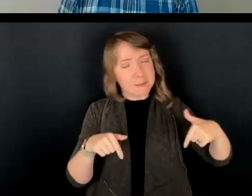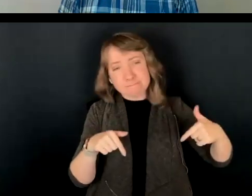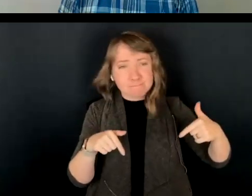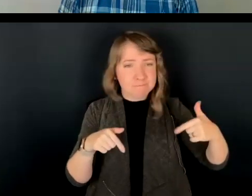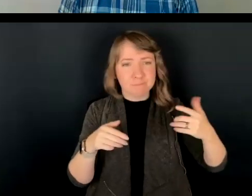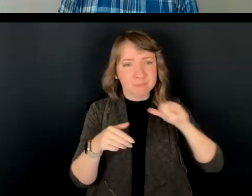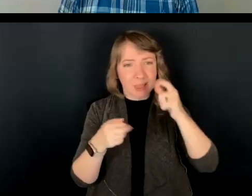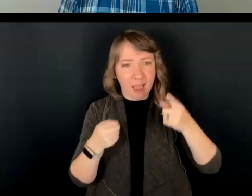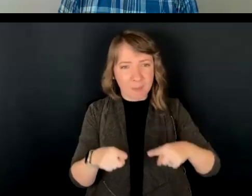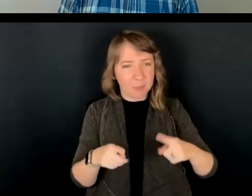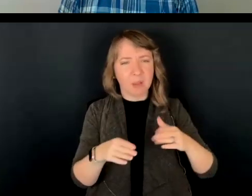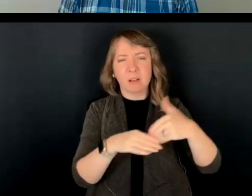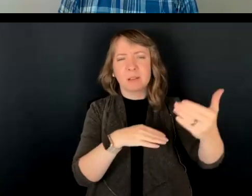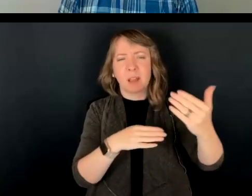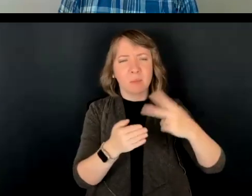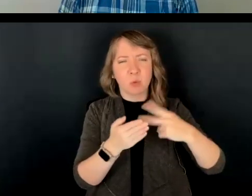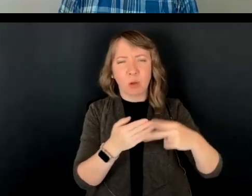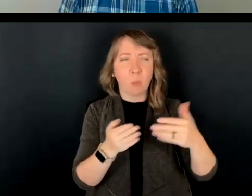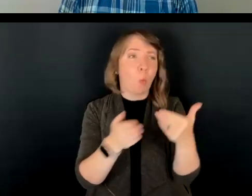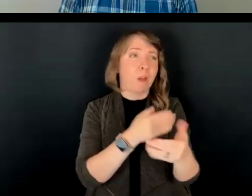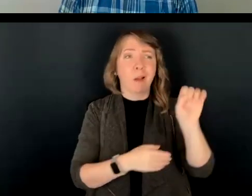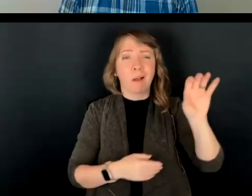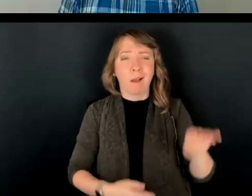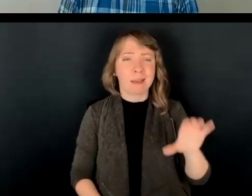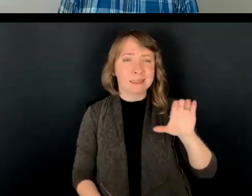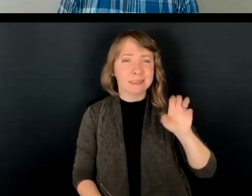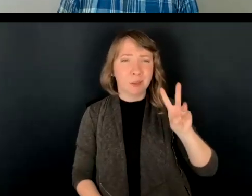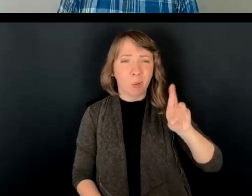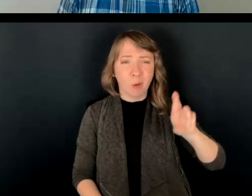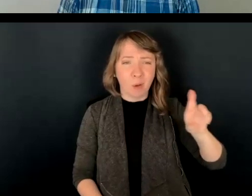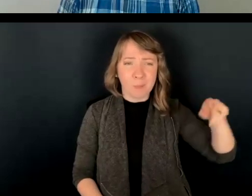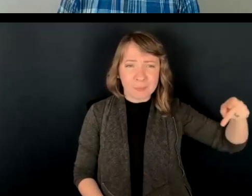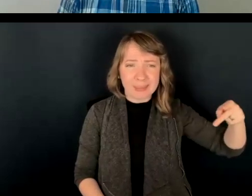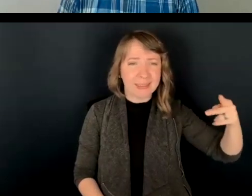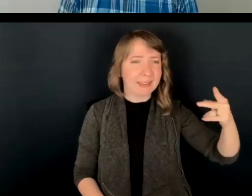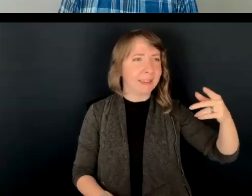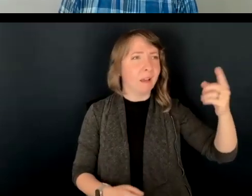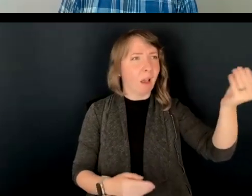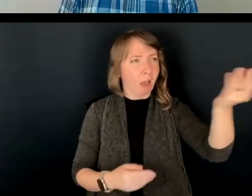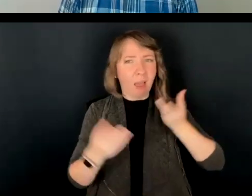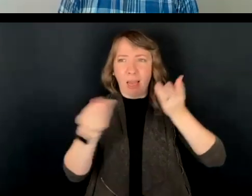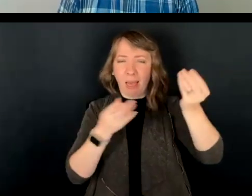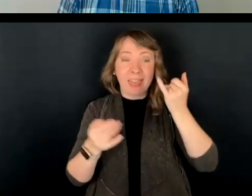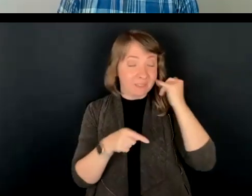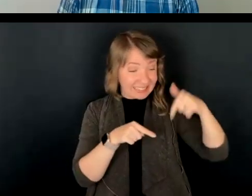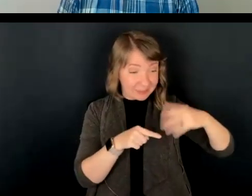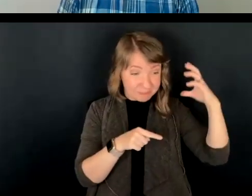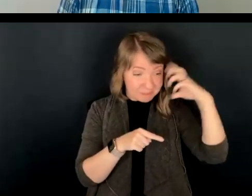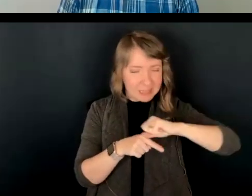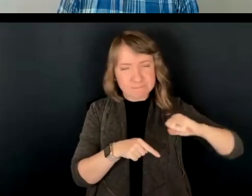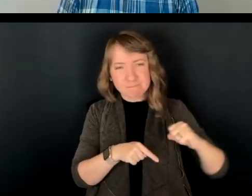CWRRP or whatever acronym comes flying out of wherever, there'll be, if you miss that one, there'll be another